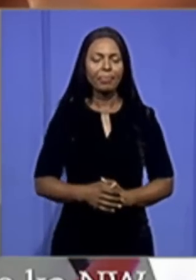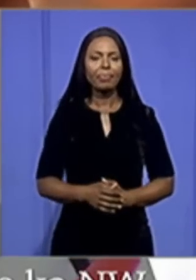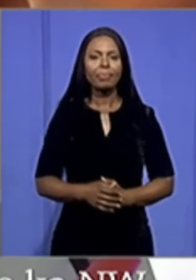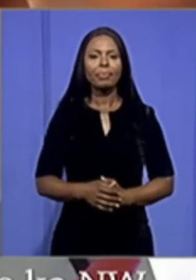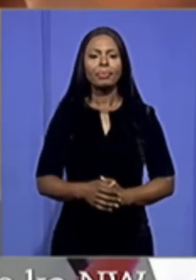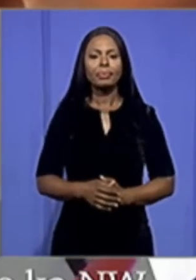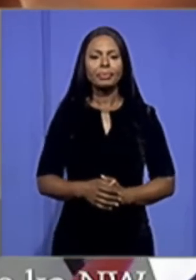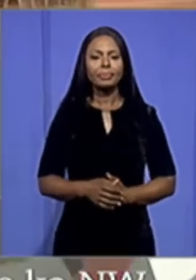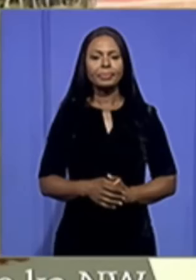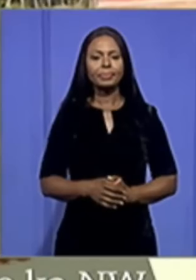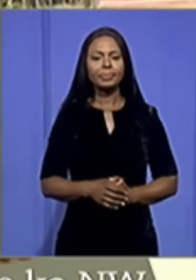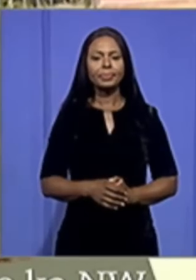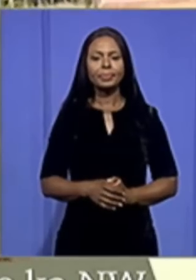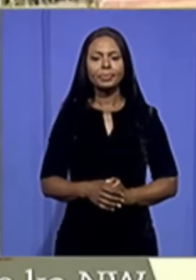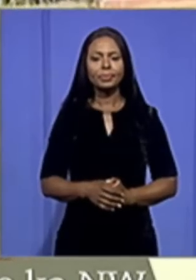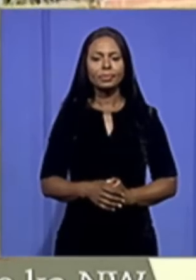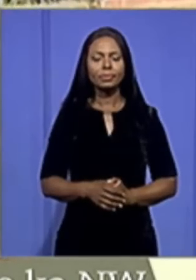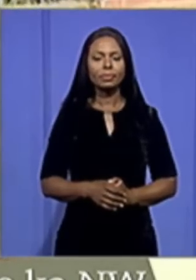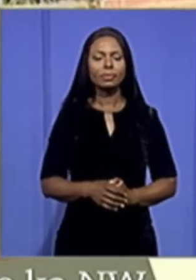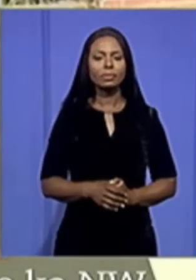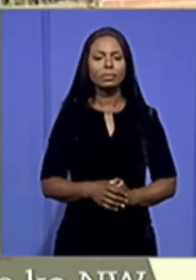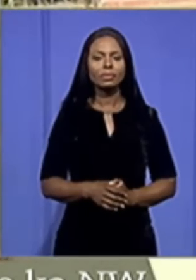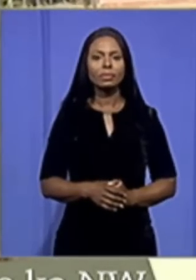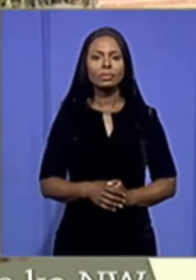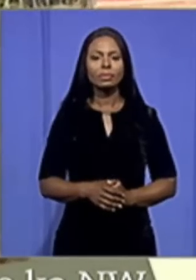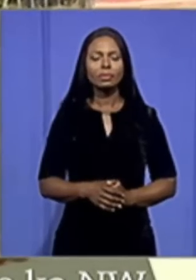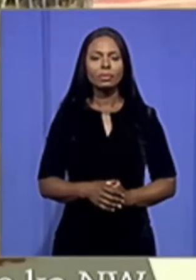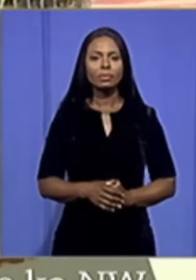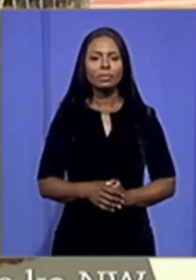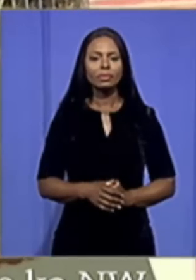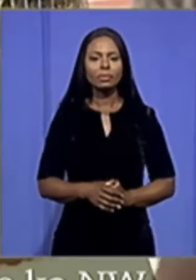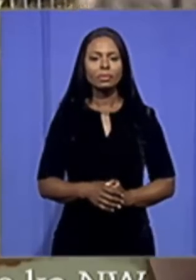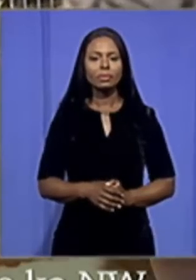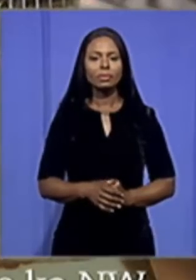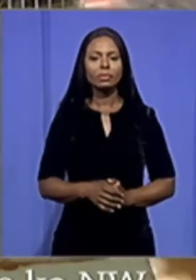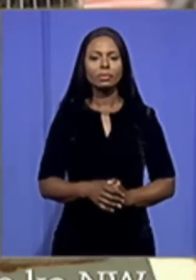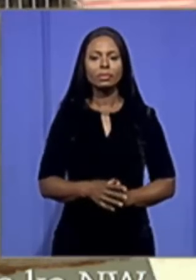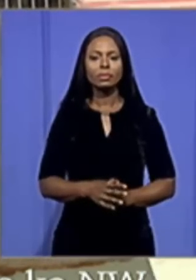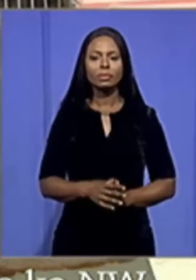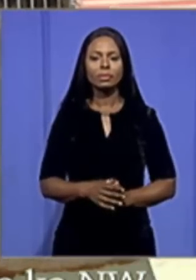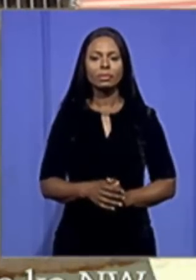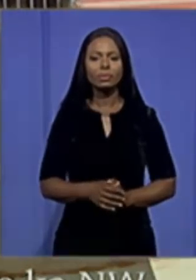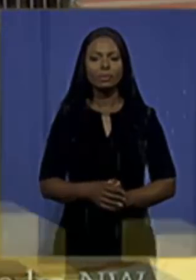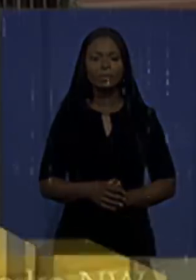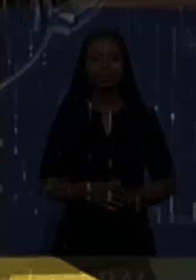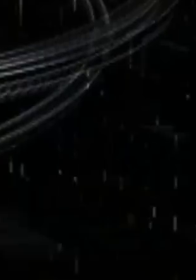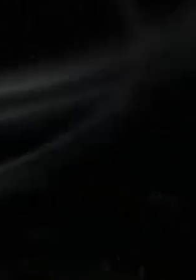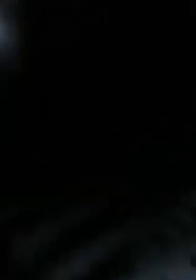Maine, SABC News, mo motseng wa Masamane, Northwest.